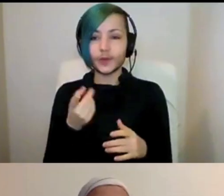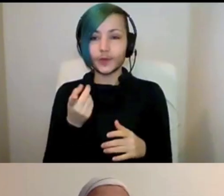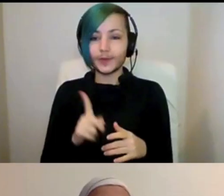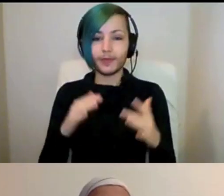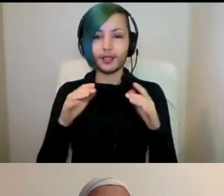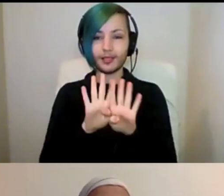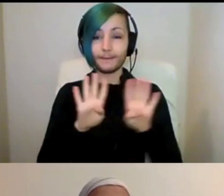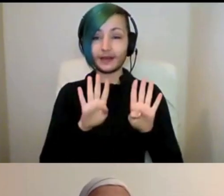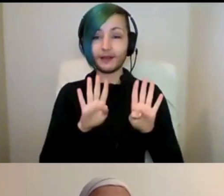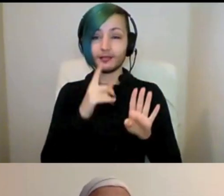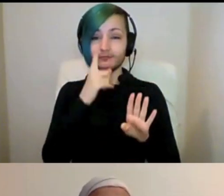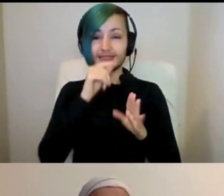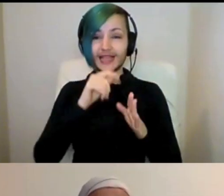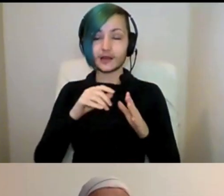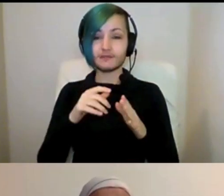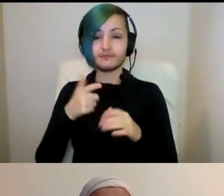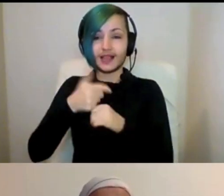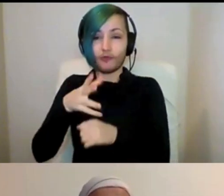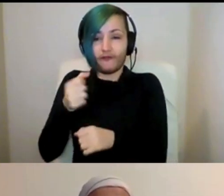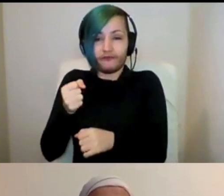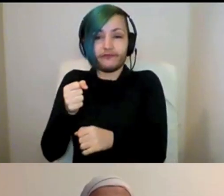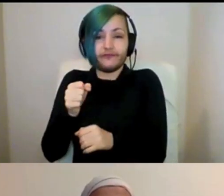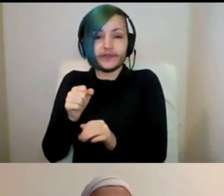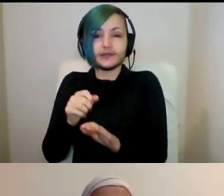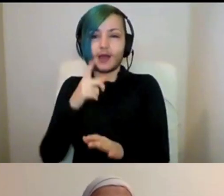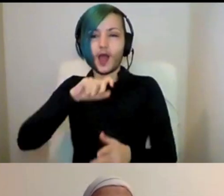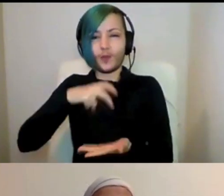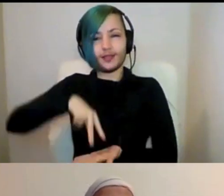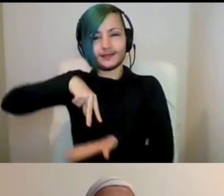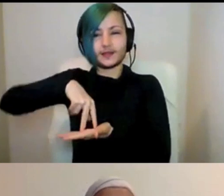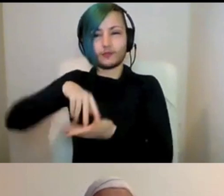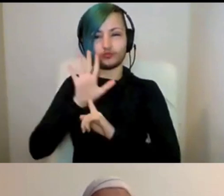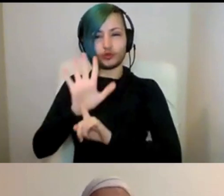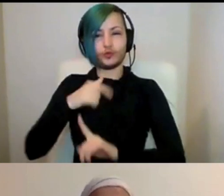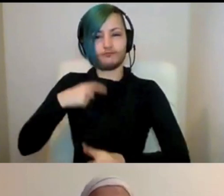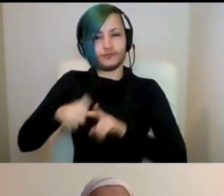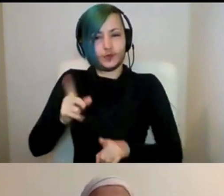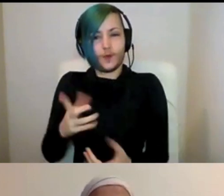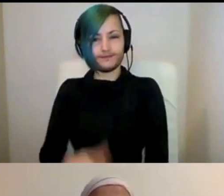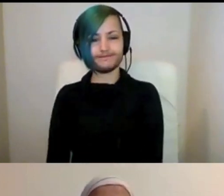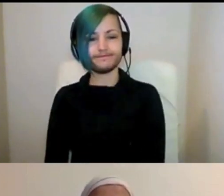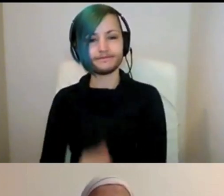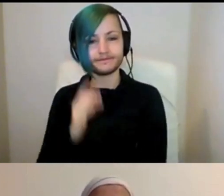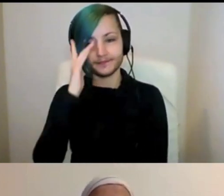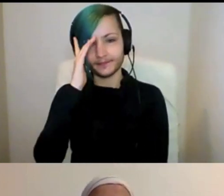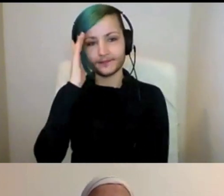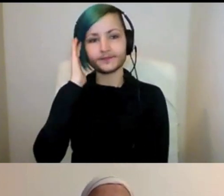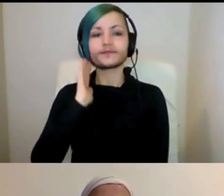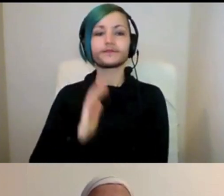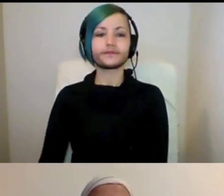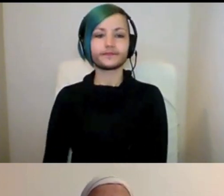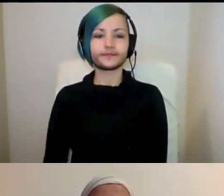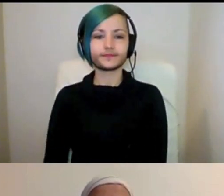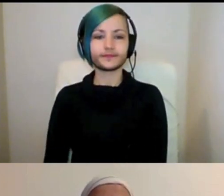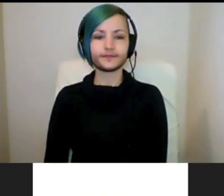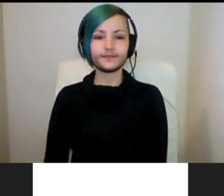do so. Otherwise, I'm just going to stand up and you can see what I'm doing. So I'm going